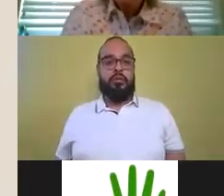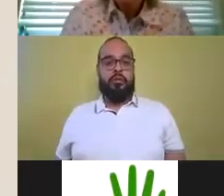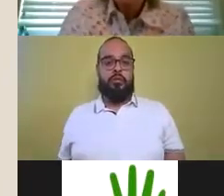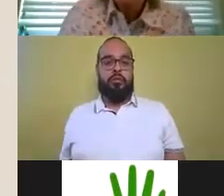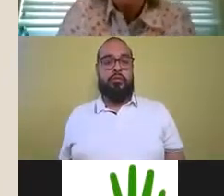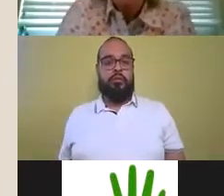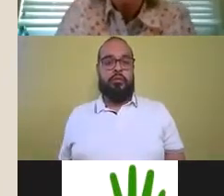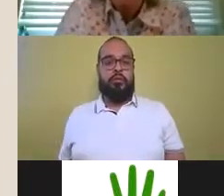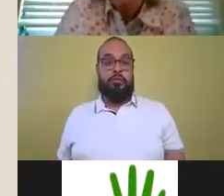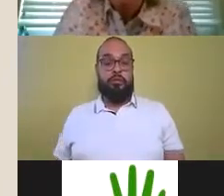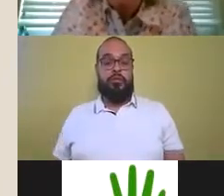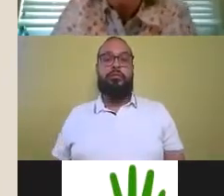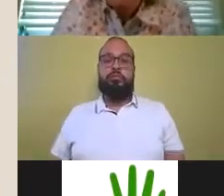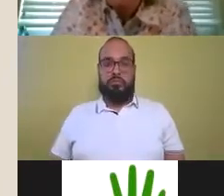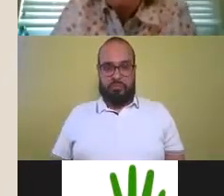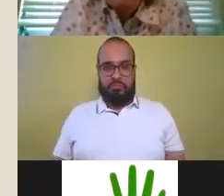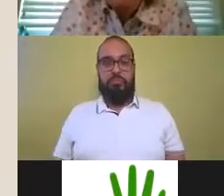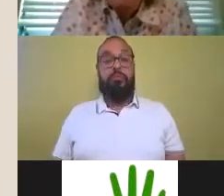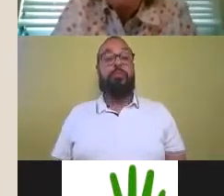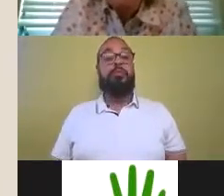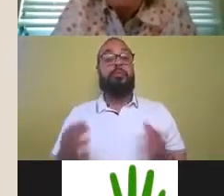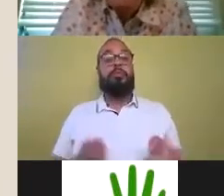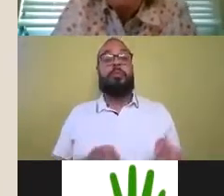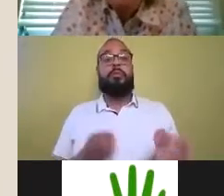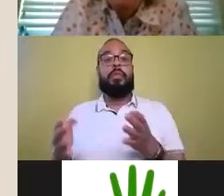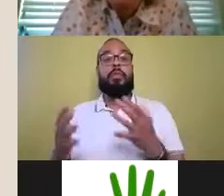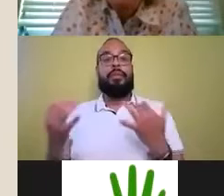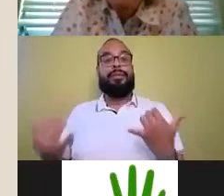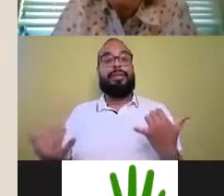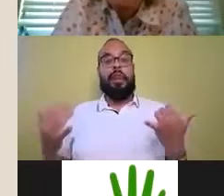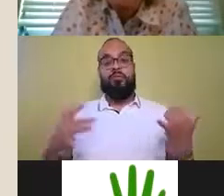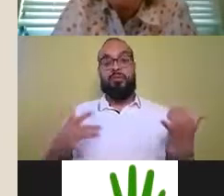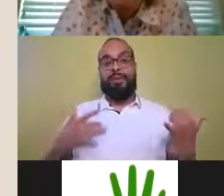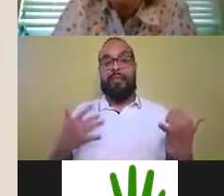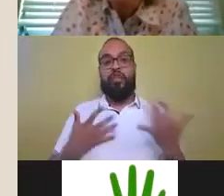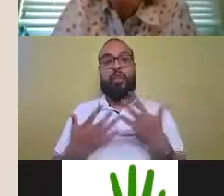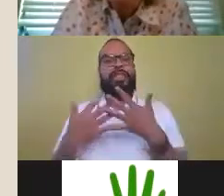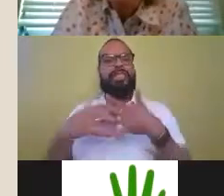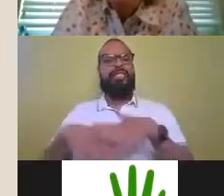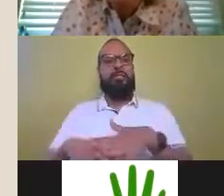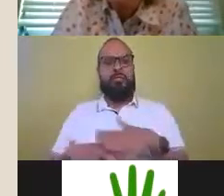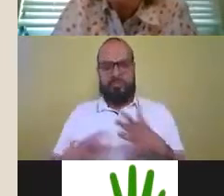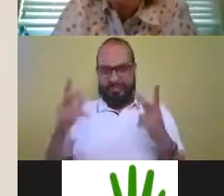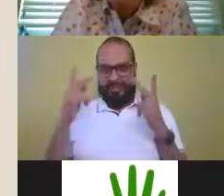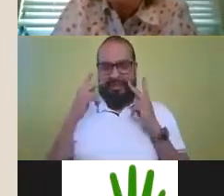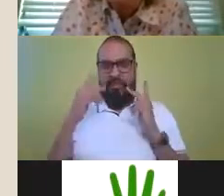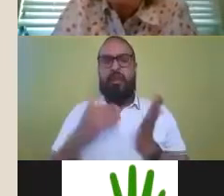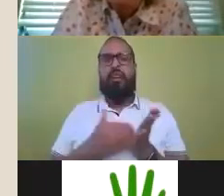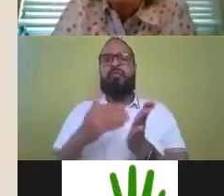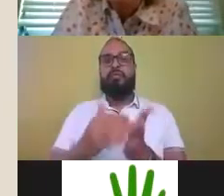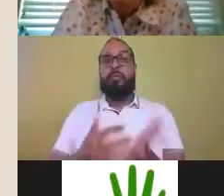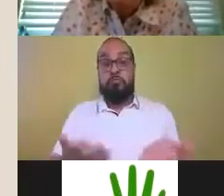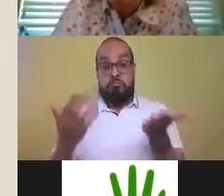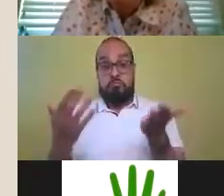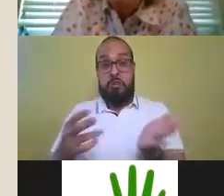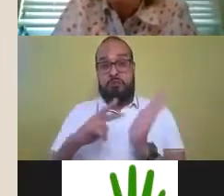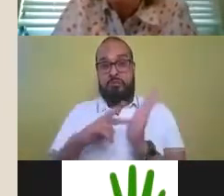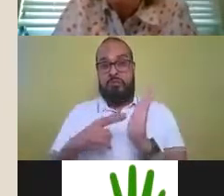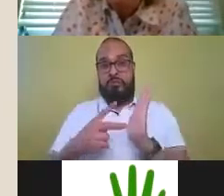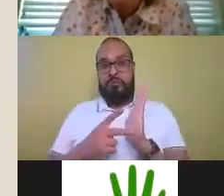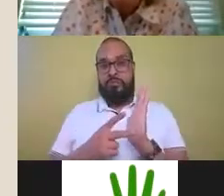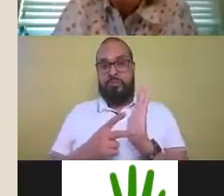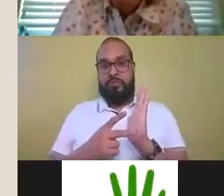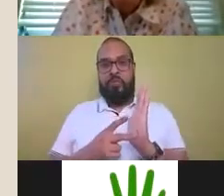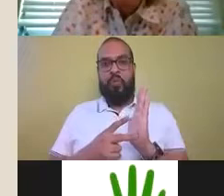So when we talk about sensory integration, we hear this a lot, and what we're really talking about is the organization of sensation for adaptive